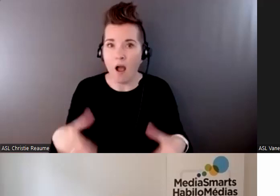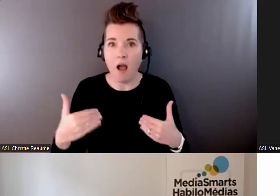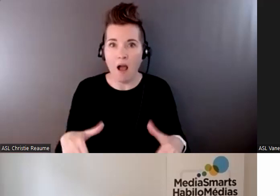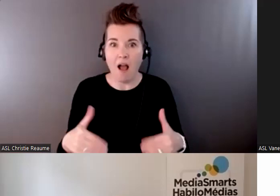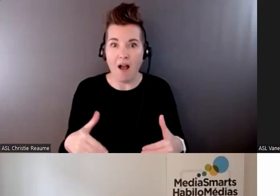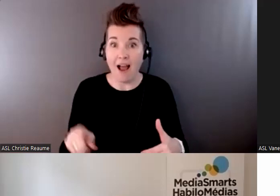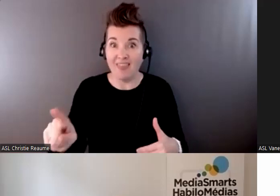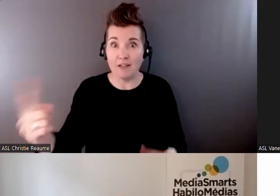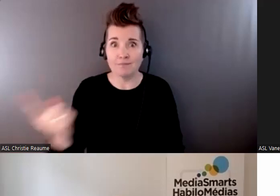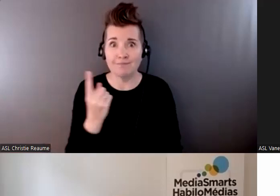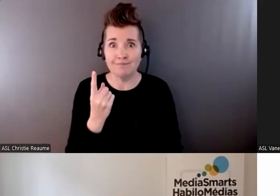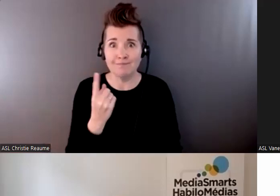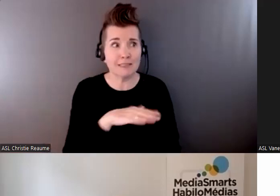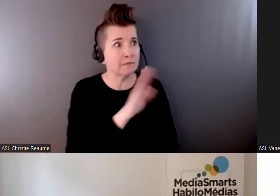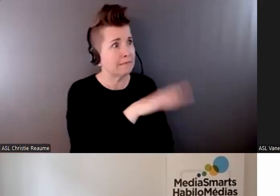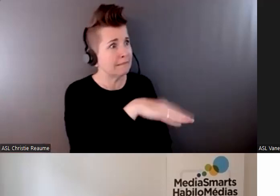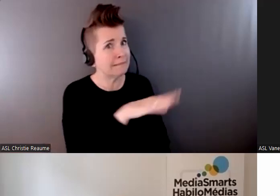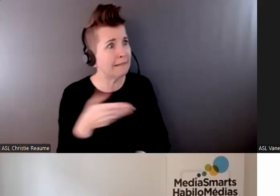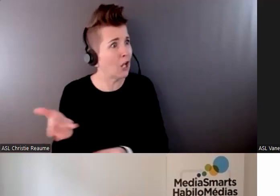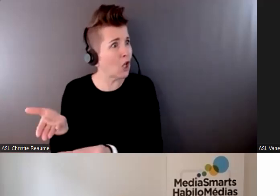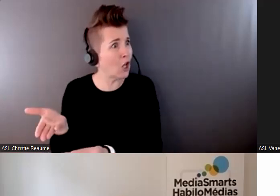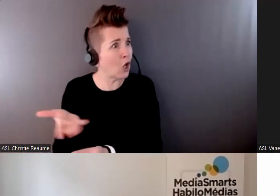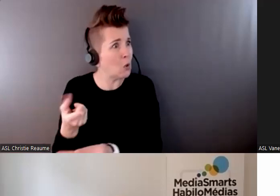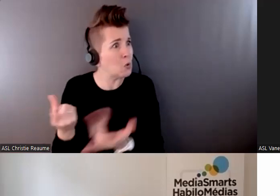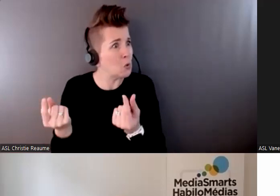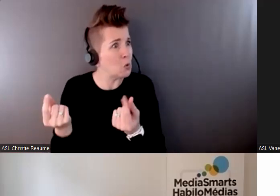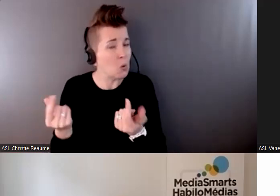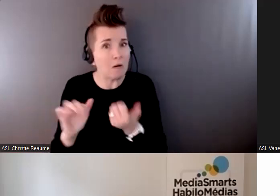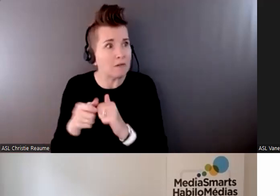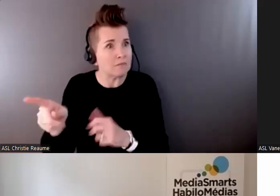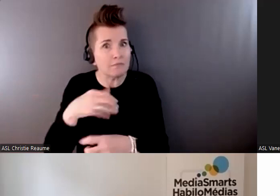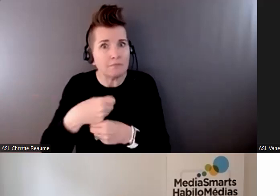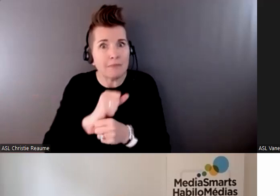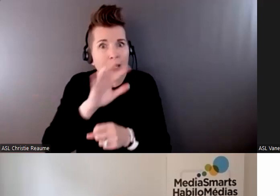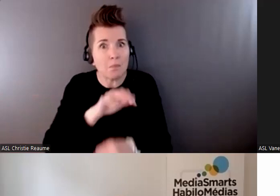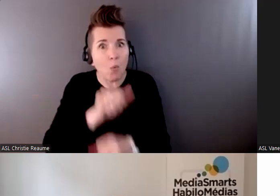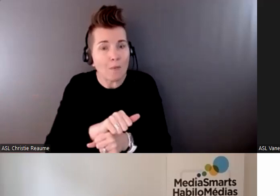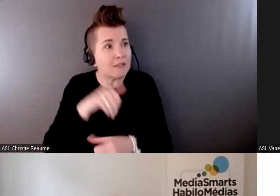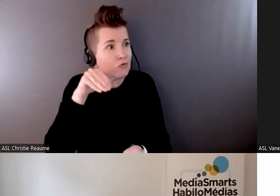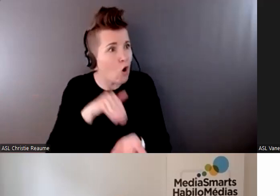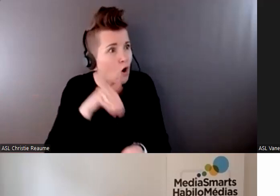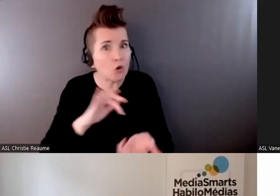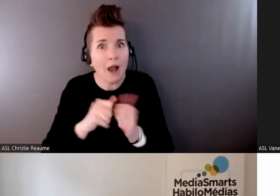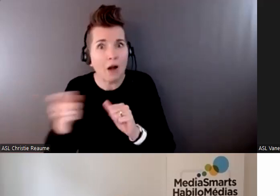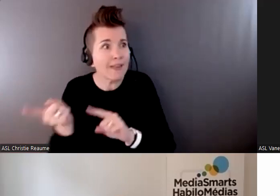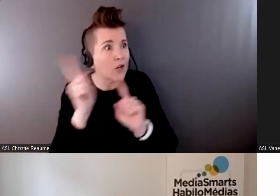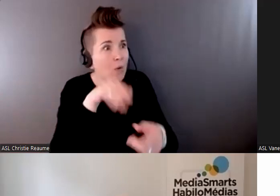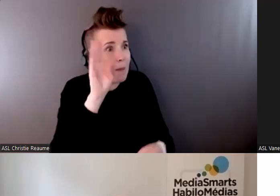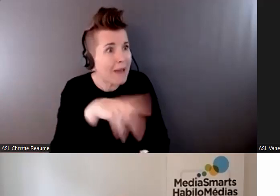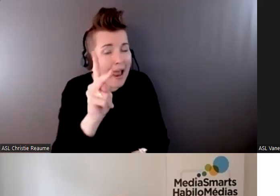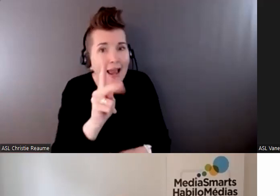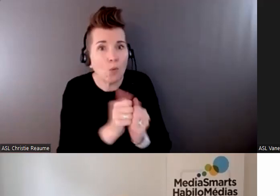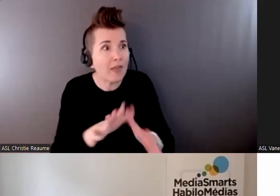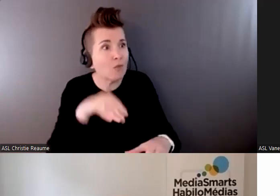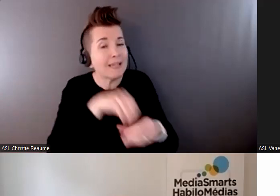doorstep with our own family seeing you know how do people make doctor appointments how do they go to the bank now you know all that kind of stuff so it was